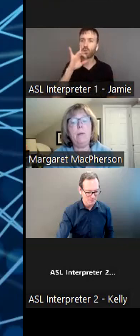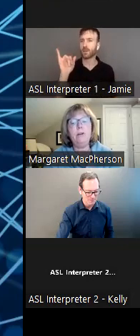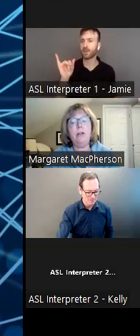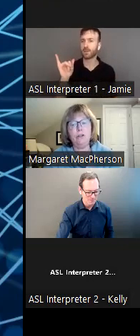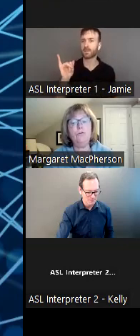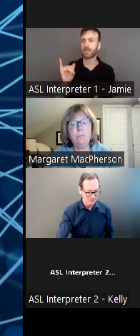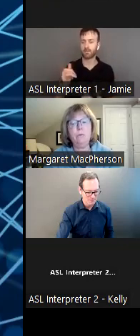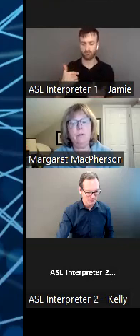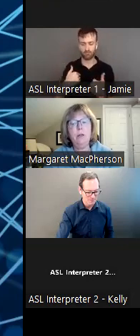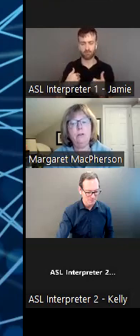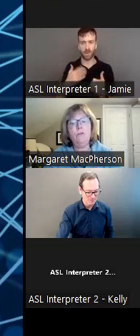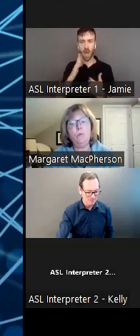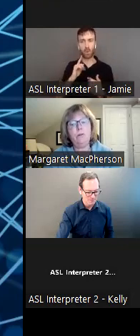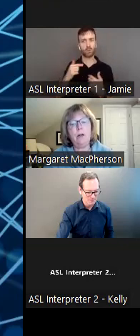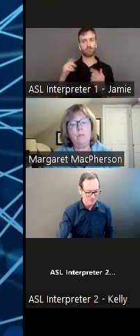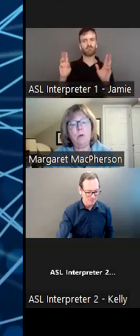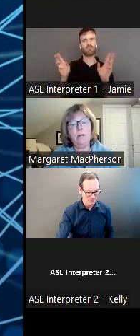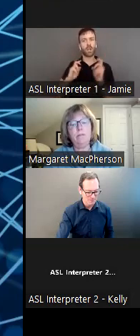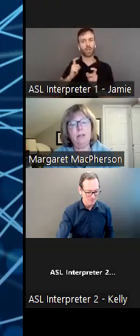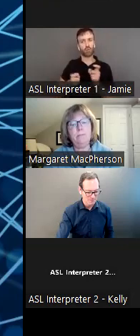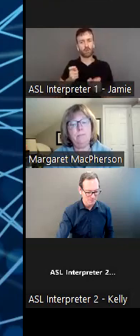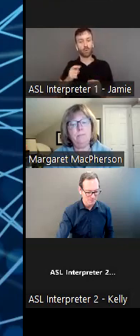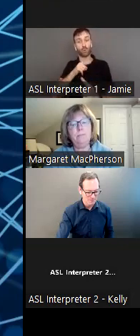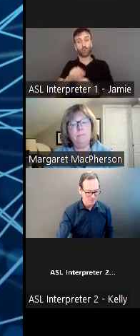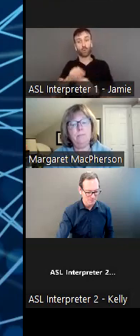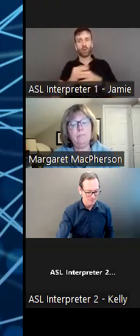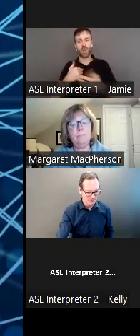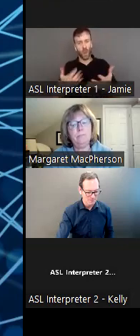what am I going to contribute to the world that I want to live in.